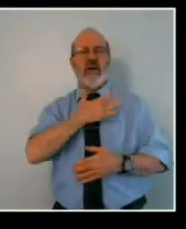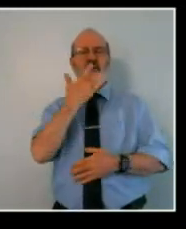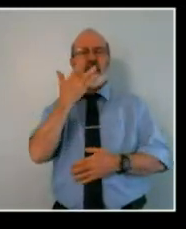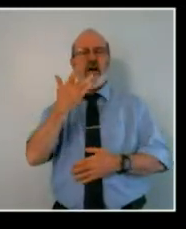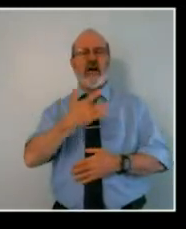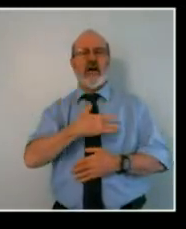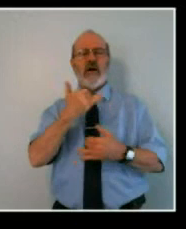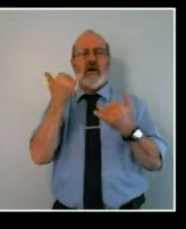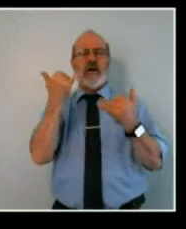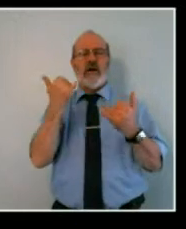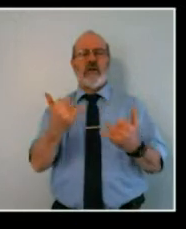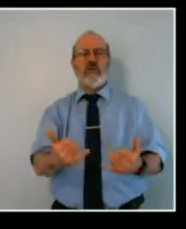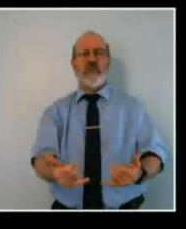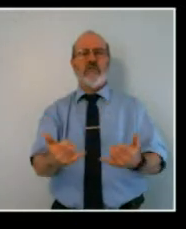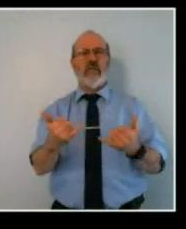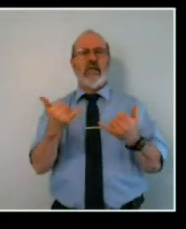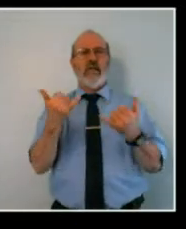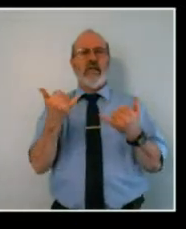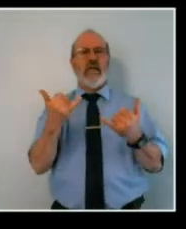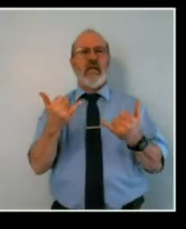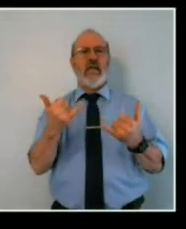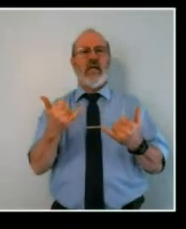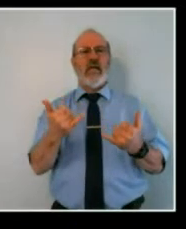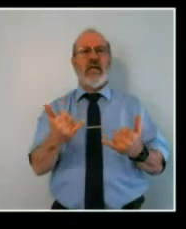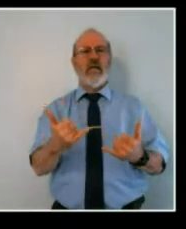My heart today.